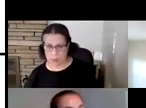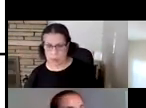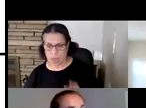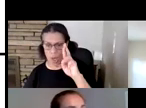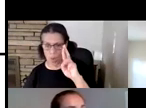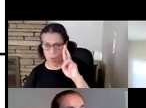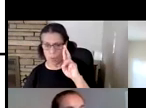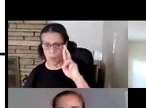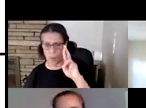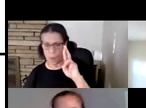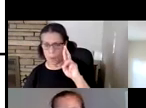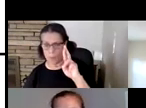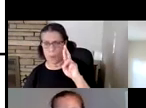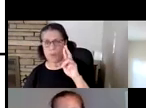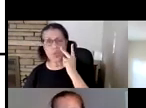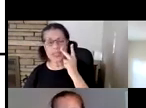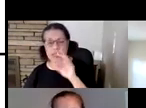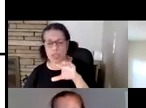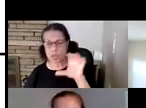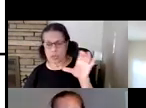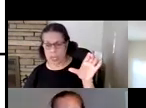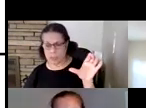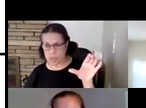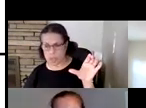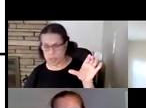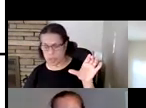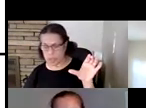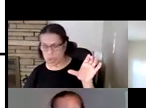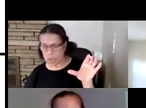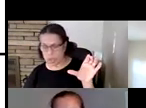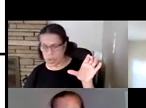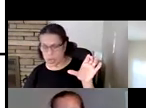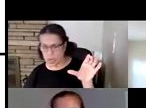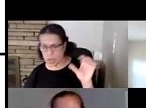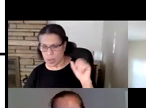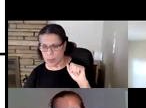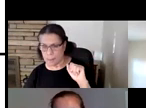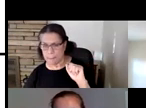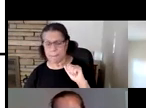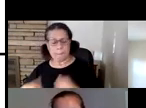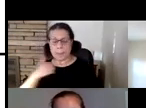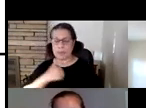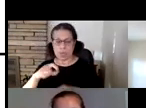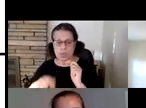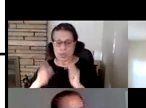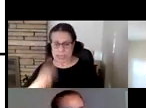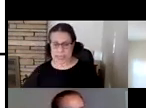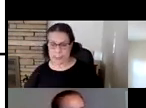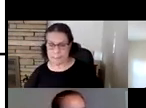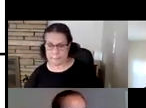the live closed captioning through that method. Thank you. Sorry about that.